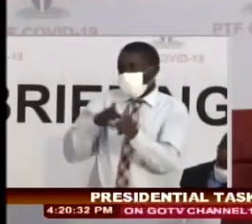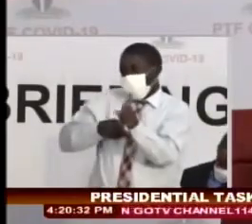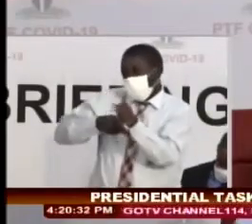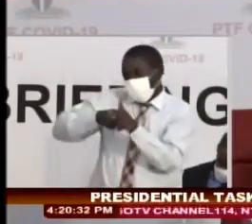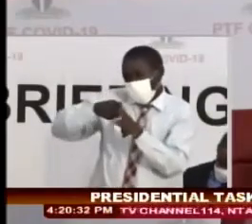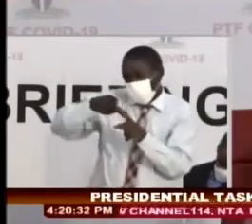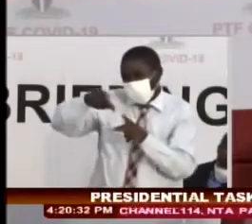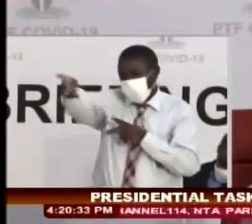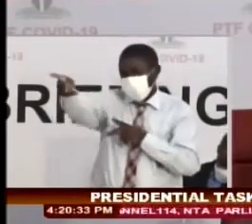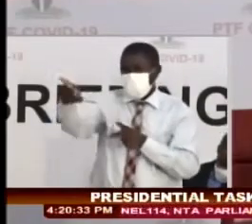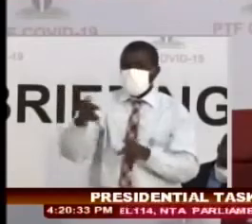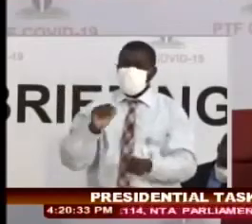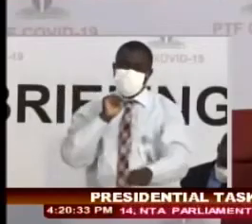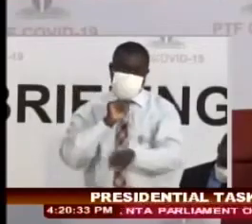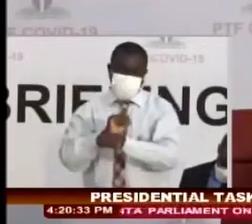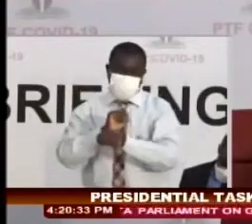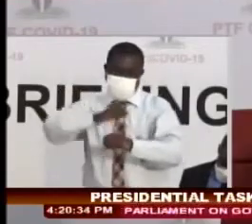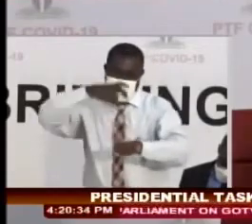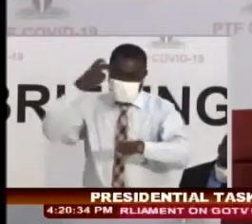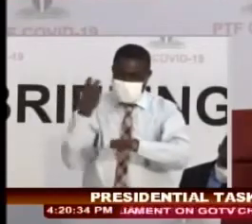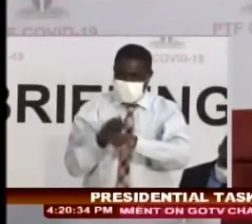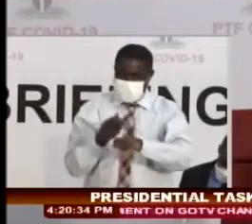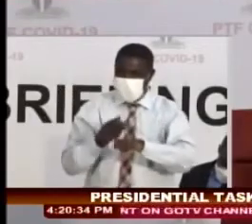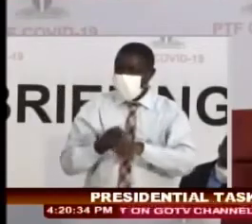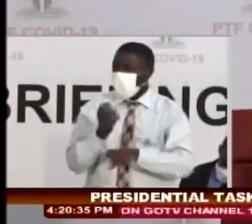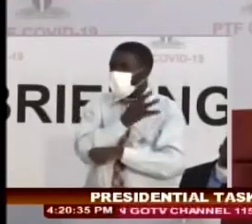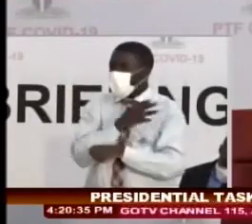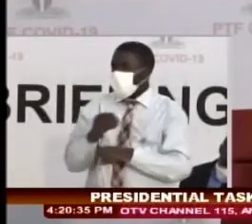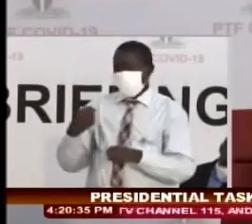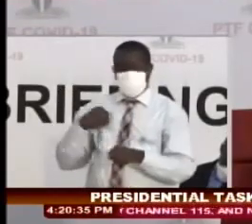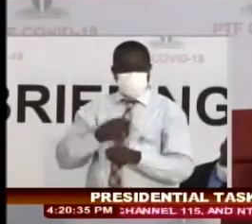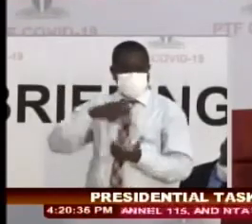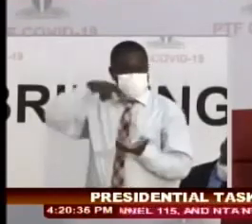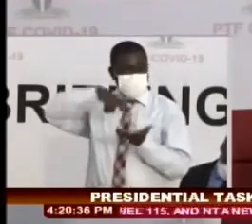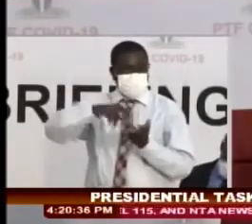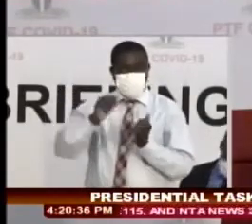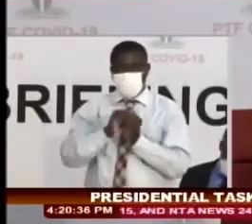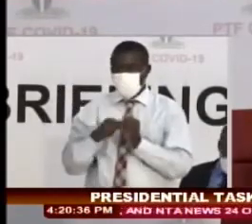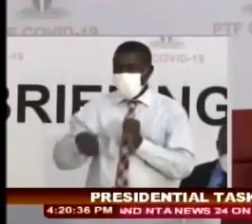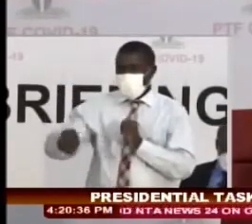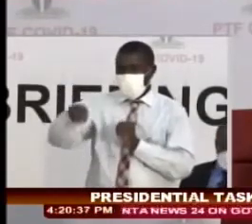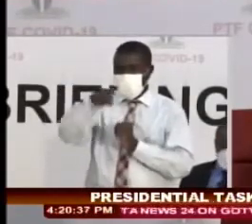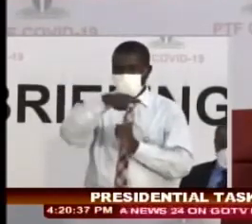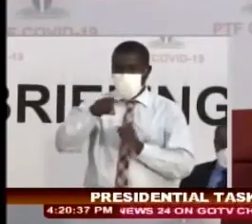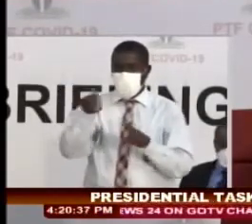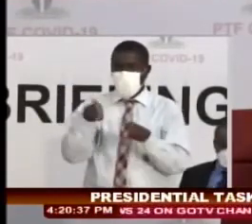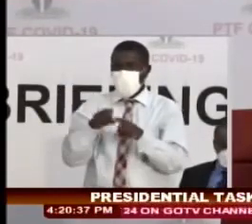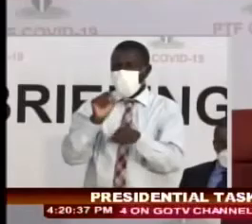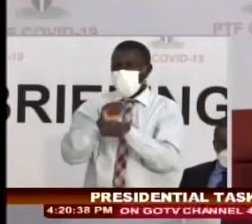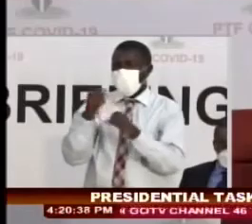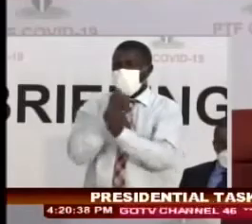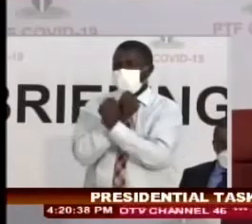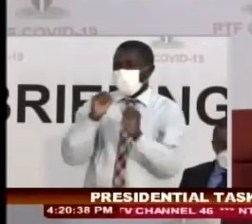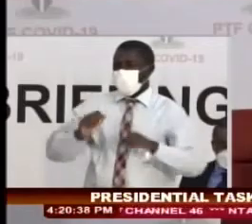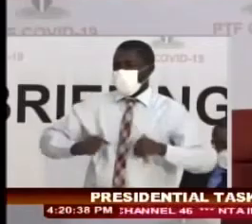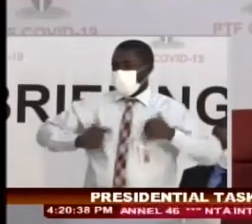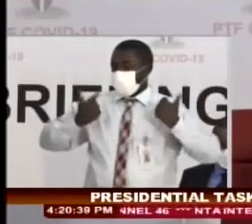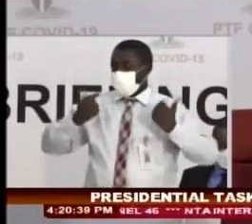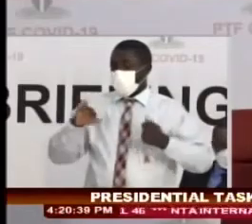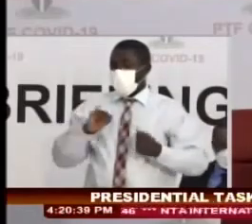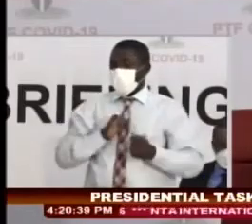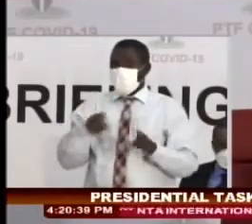professionalism and hard work. We stand with you as you work to save lives. I equally thank